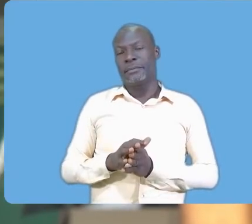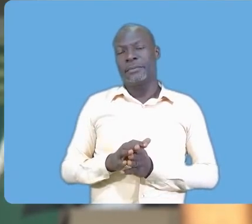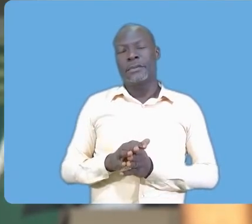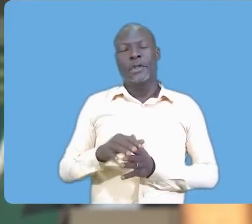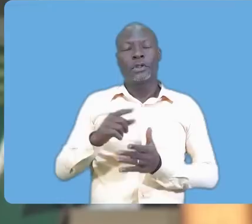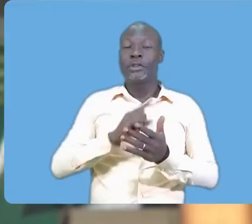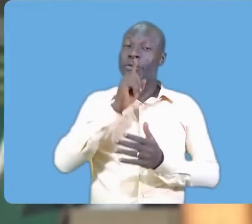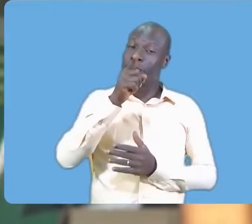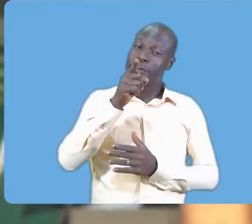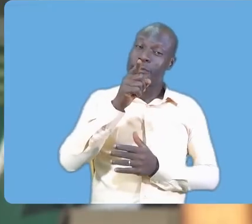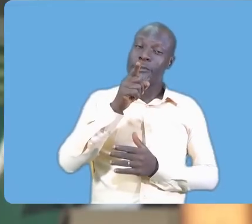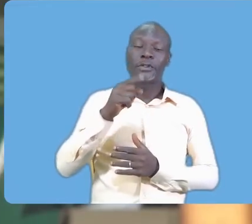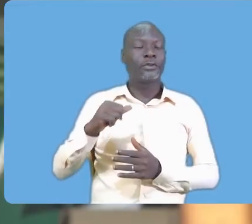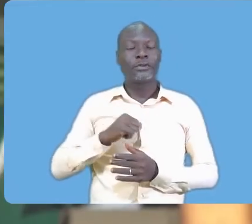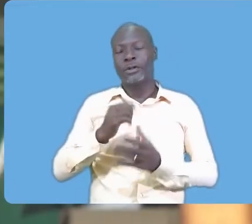no and say